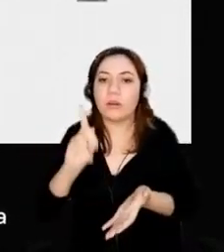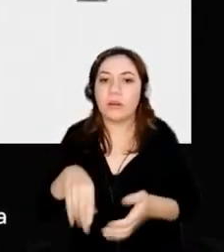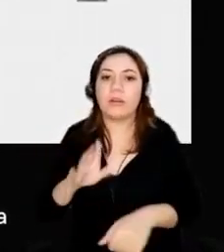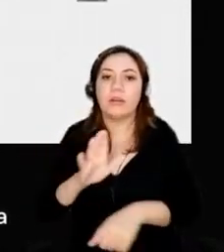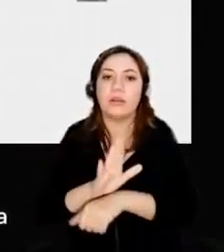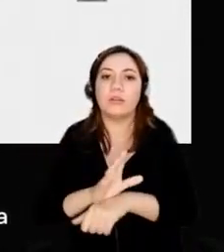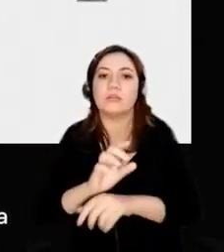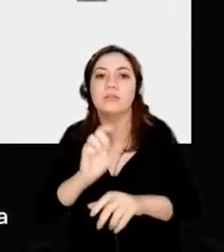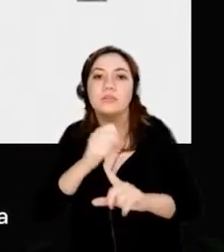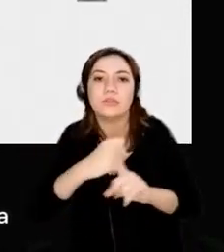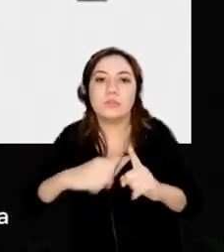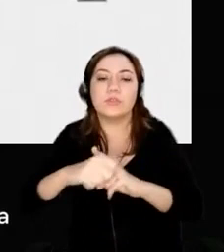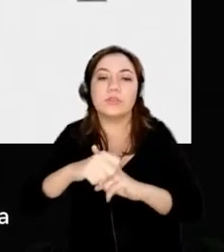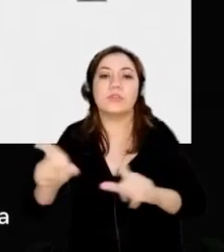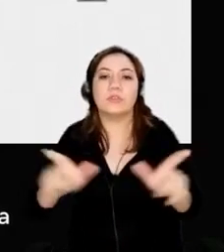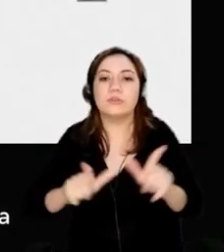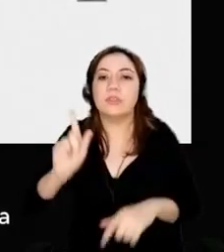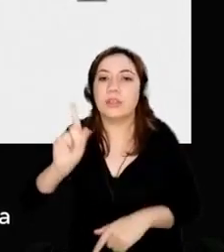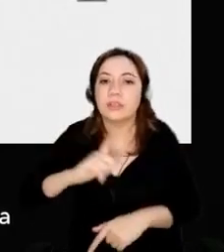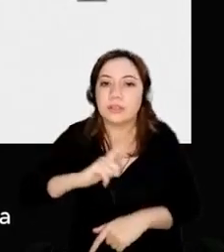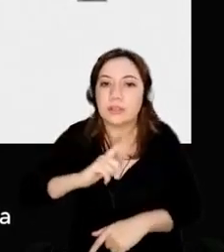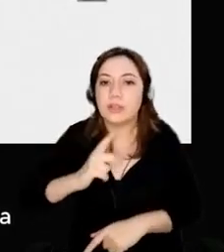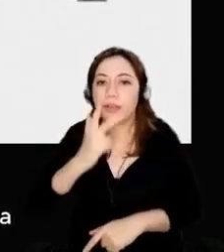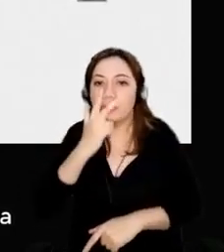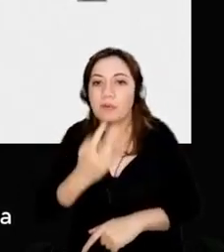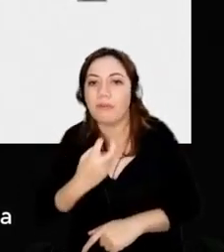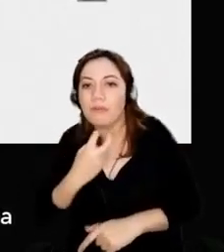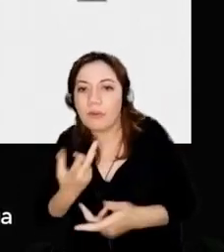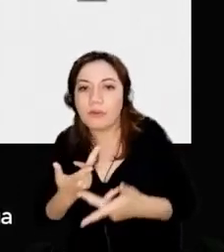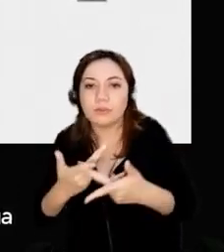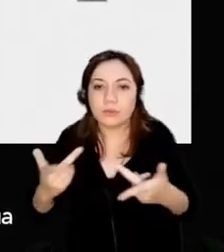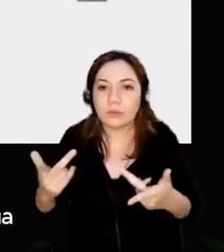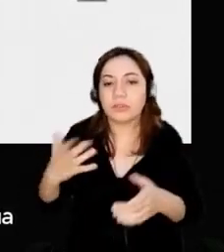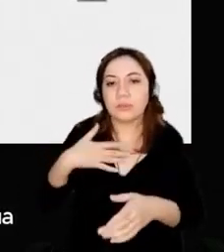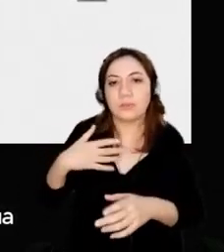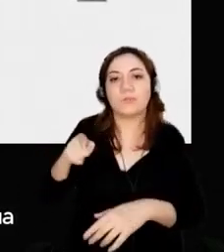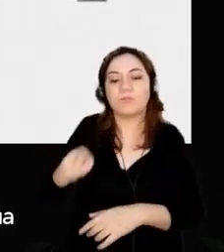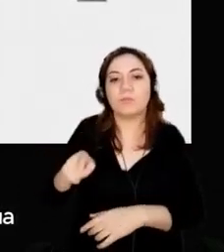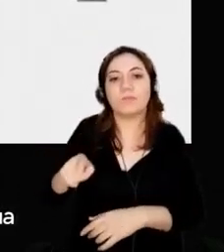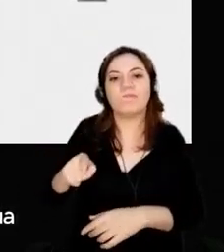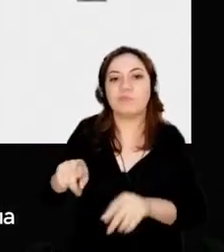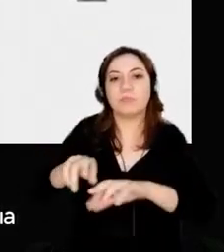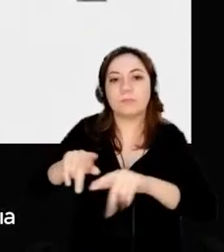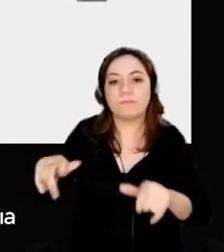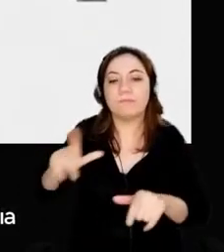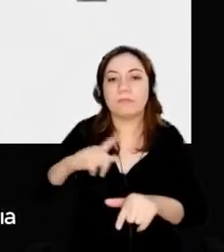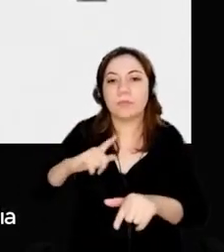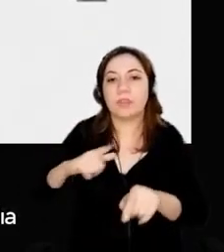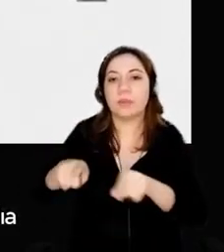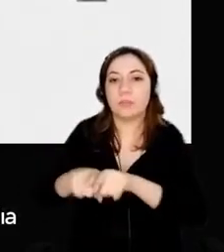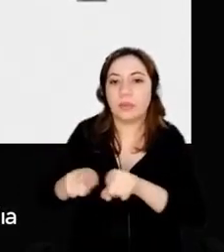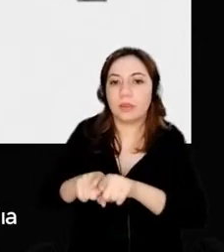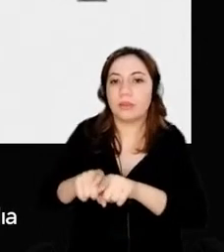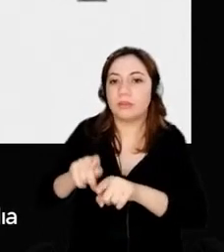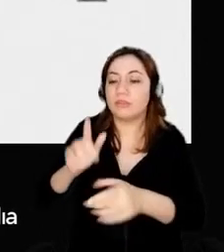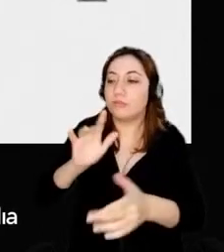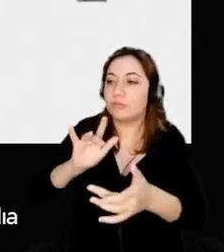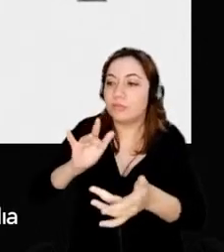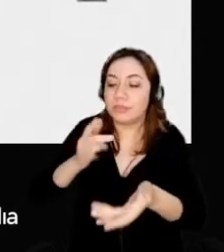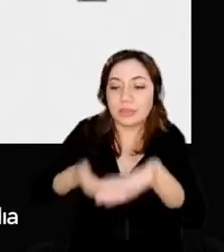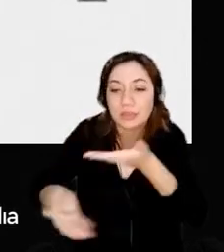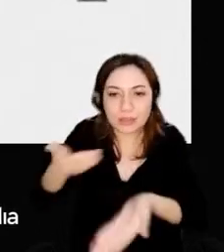Voice and those shows. And some of the designs that I created back then when we were doing interactive TV and things and social ended up going into an app called